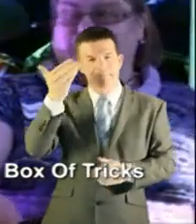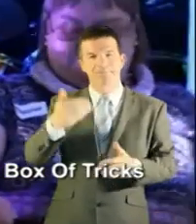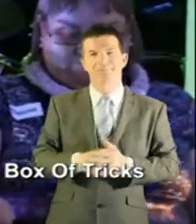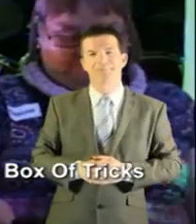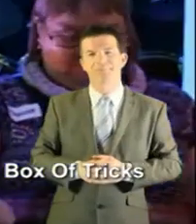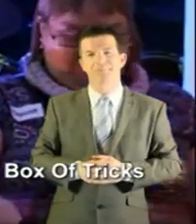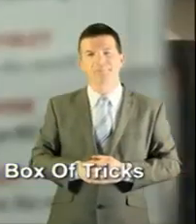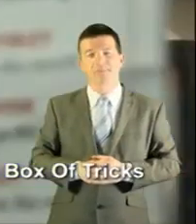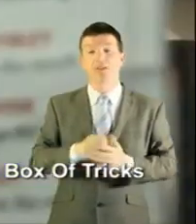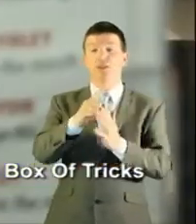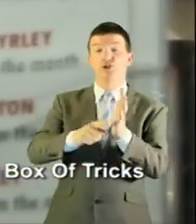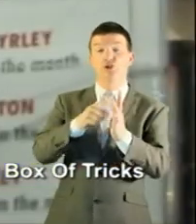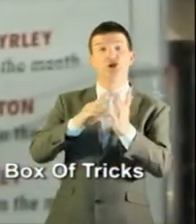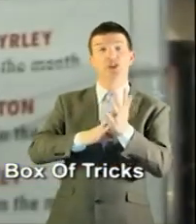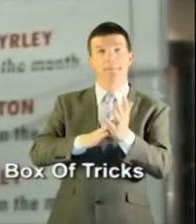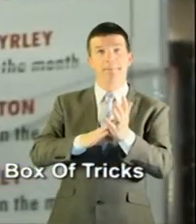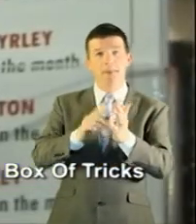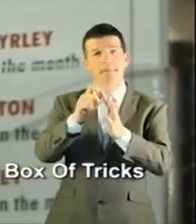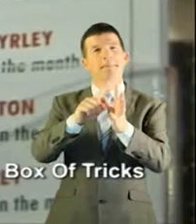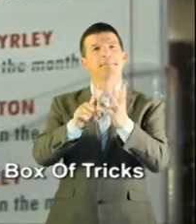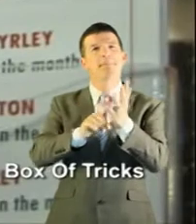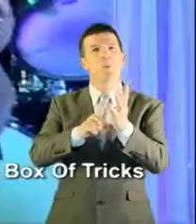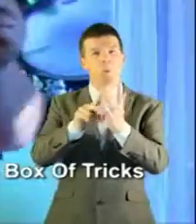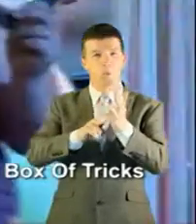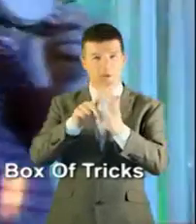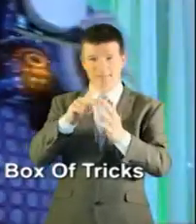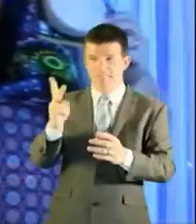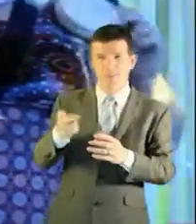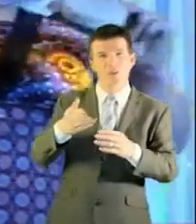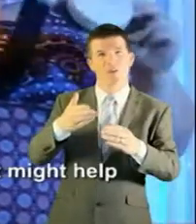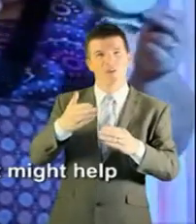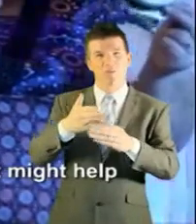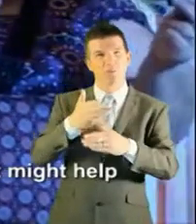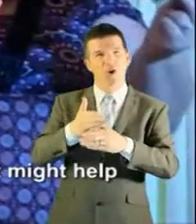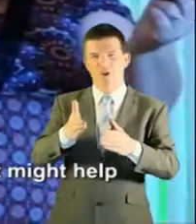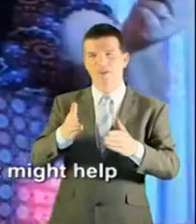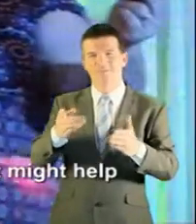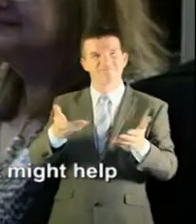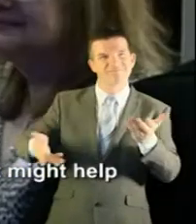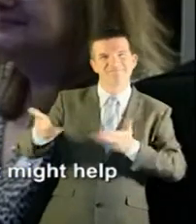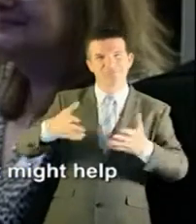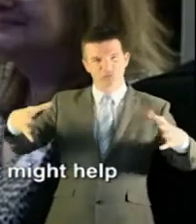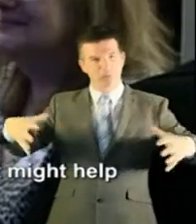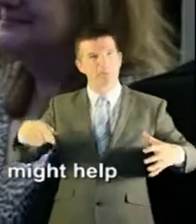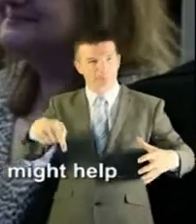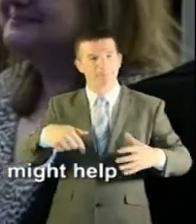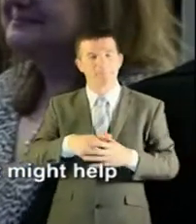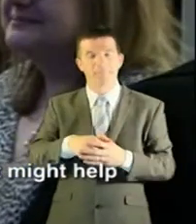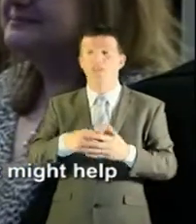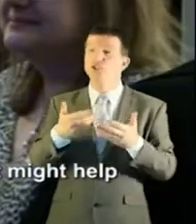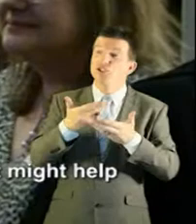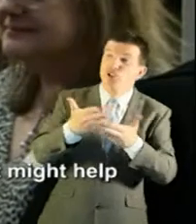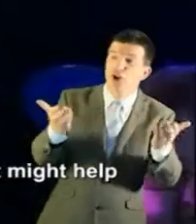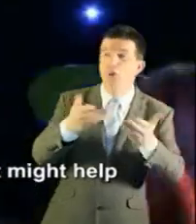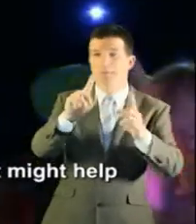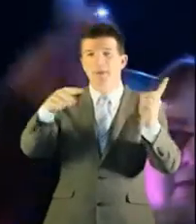from the Box of Tricks group visit a monthly Alzheimer's support evening to let people see firsthand a variety of products that might help them on